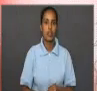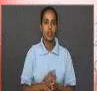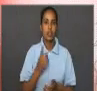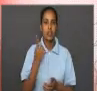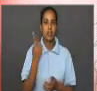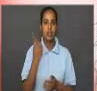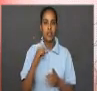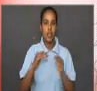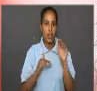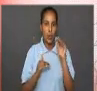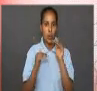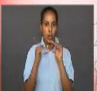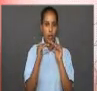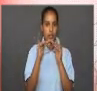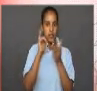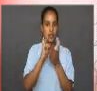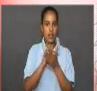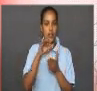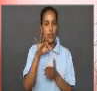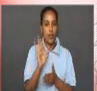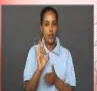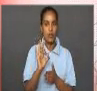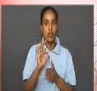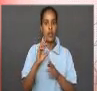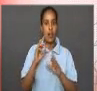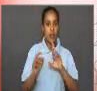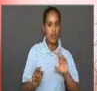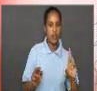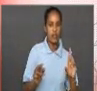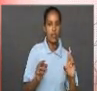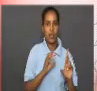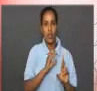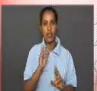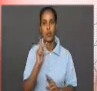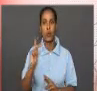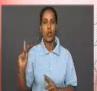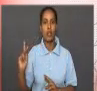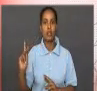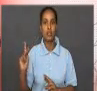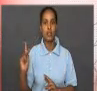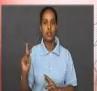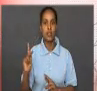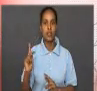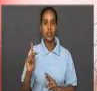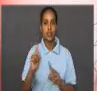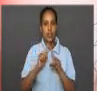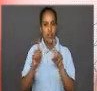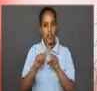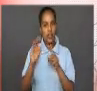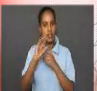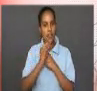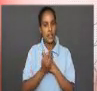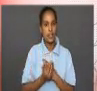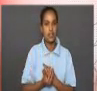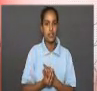The equilibrium that involves reactants and products in different